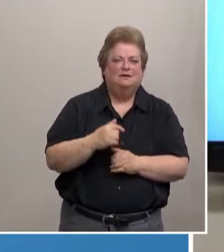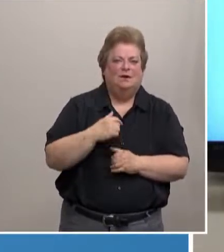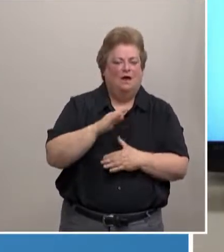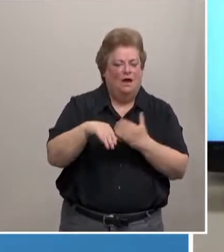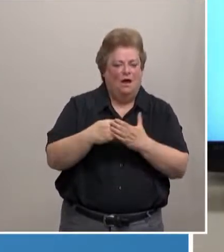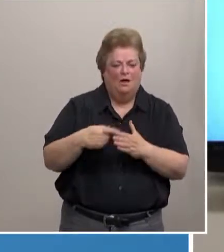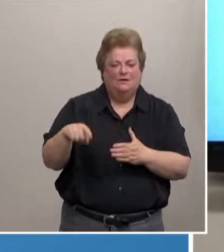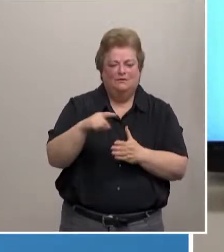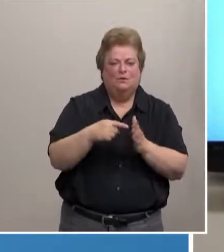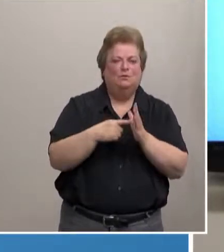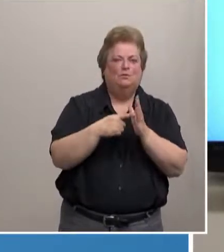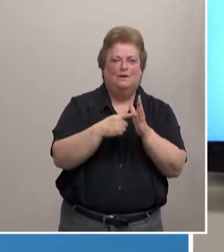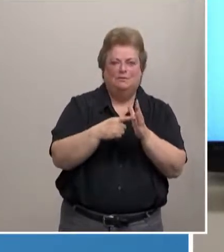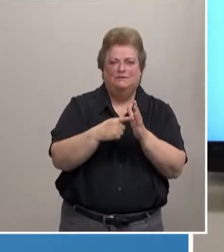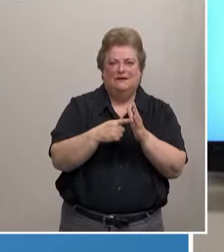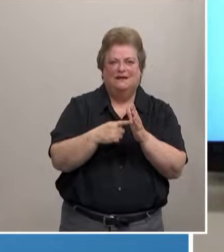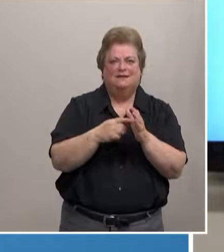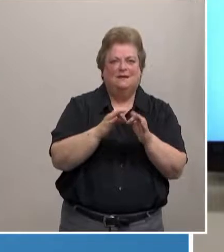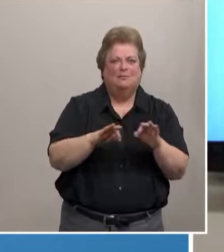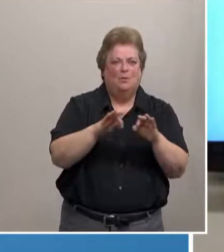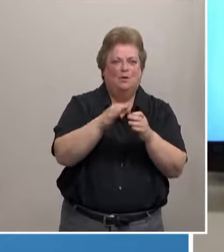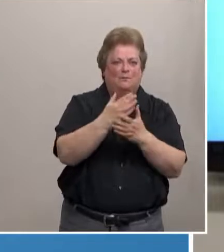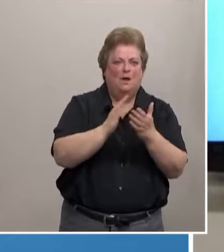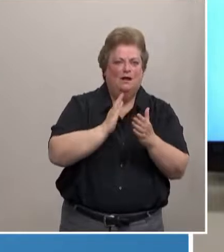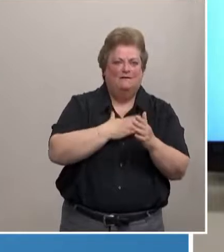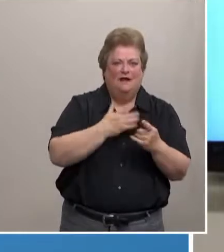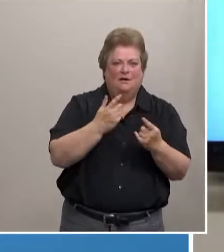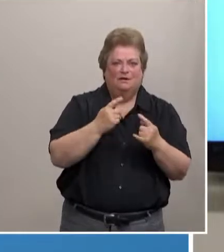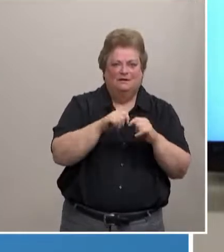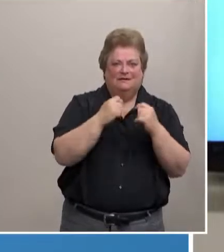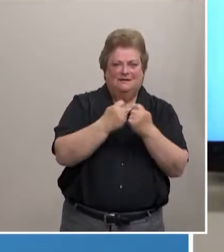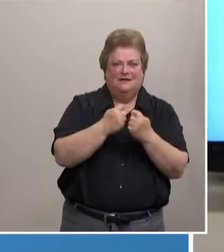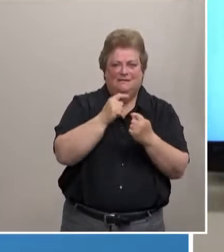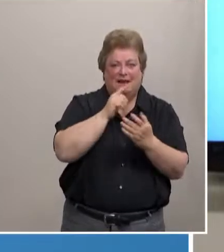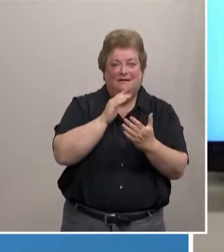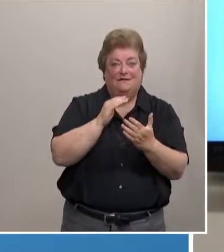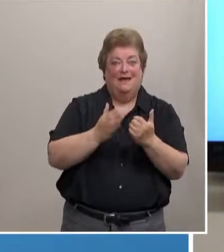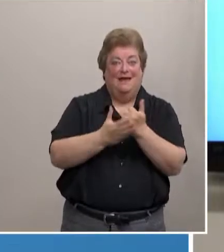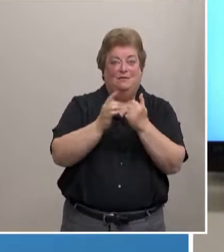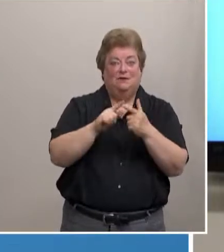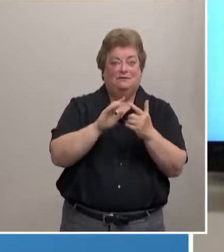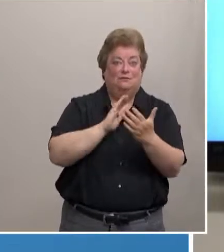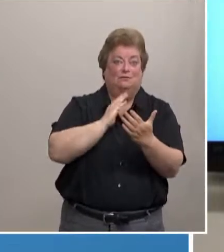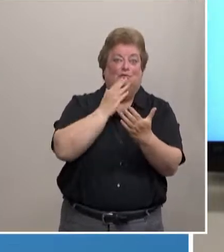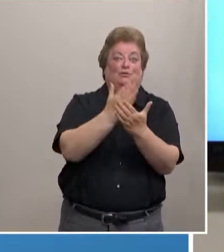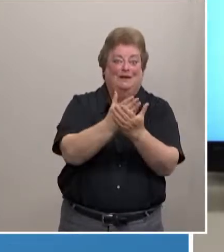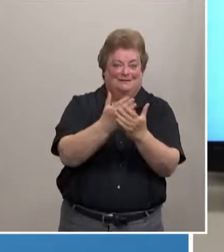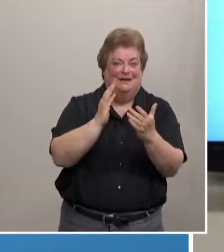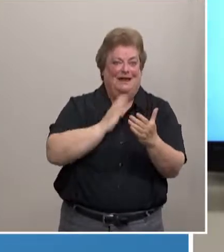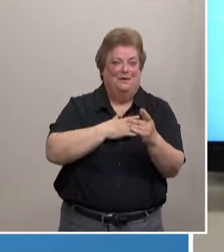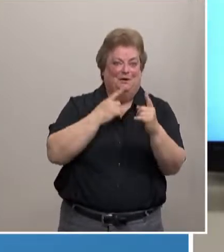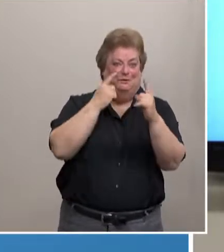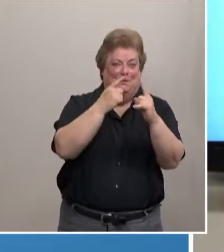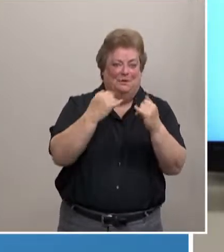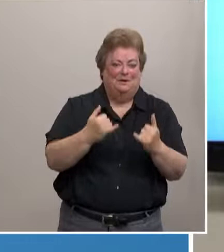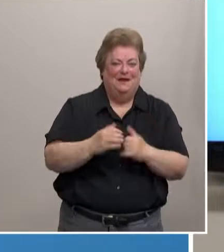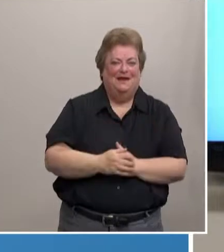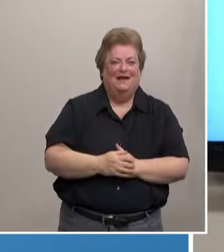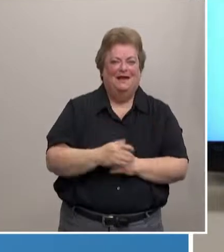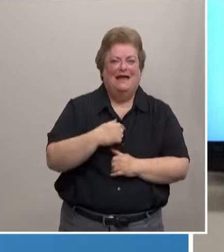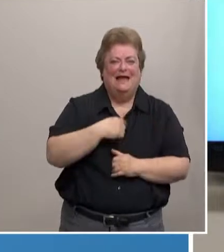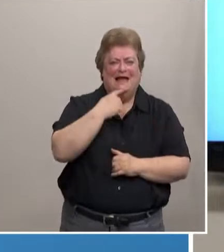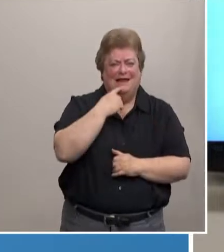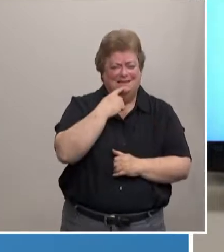you represent such important parts of the team that has helped us reach this milestone in our ongoing pandemic response efforts. And I